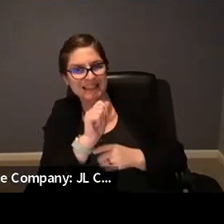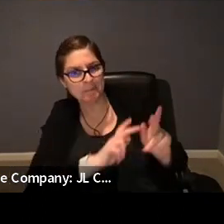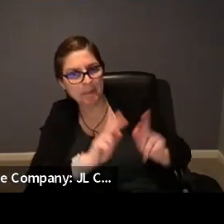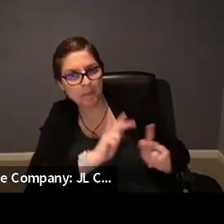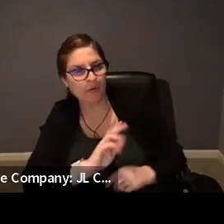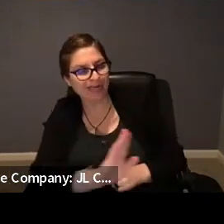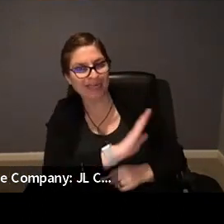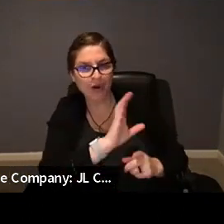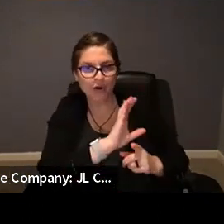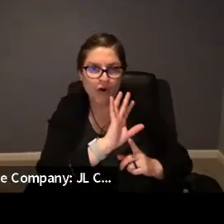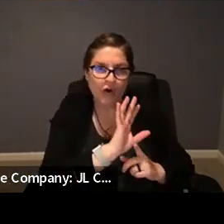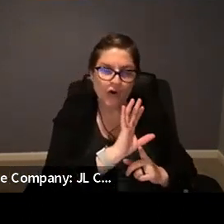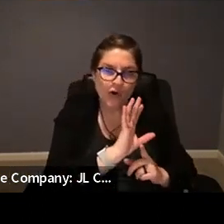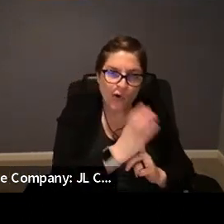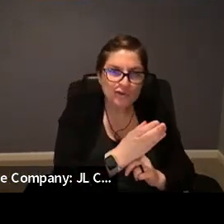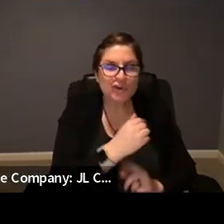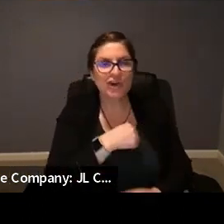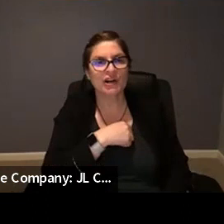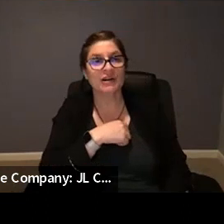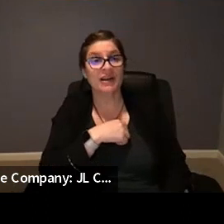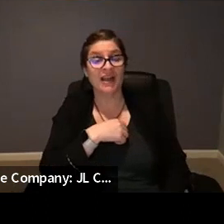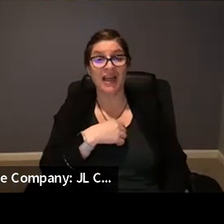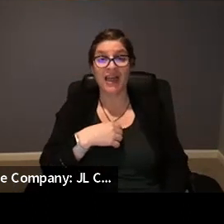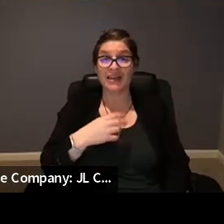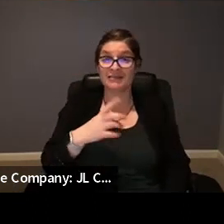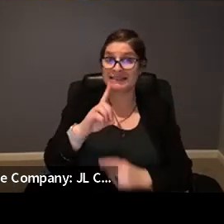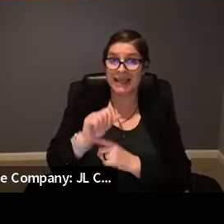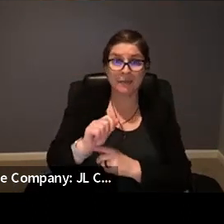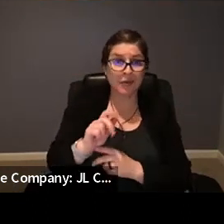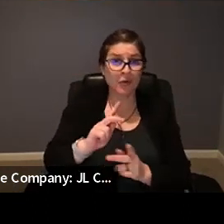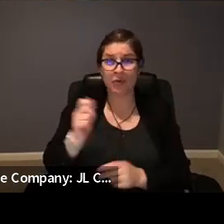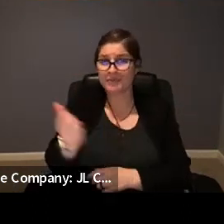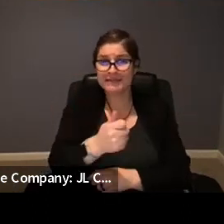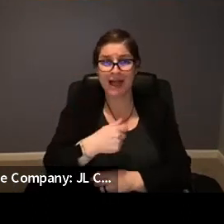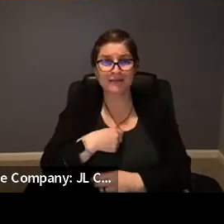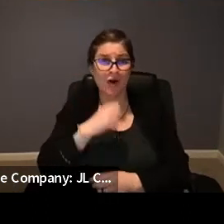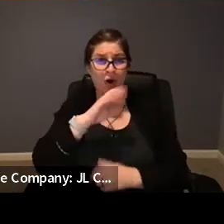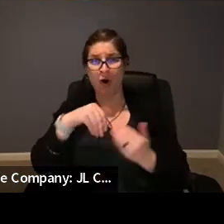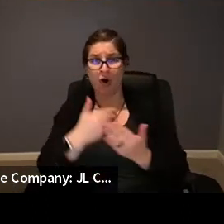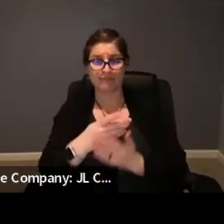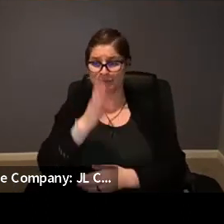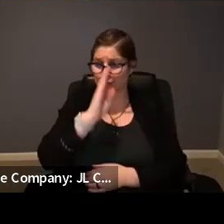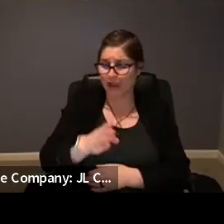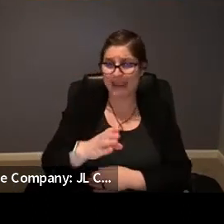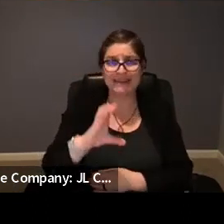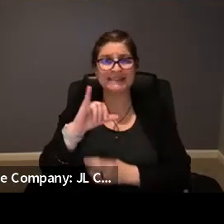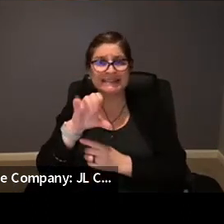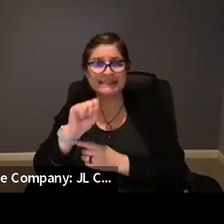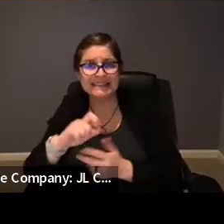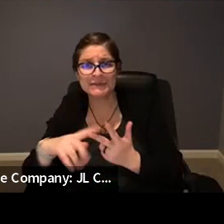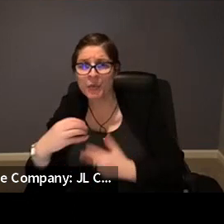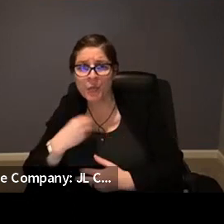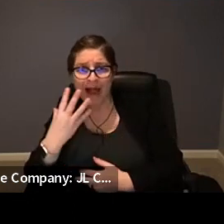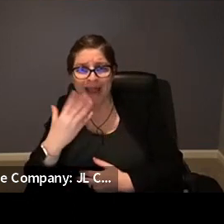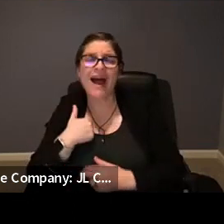people's cultures and disabled people who are not all straight, cis, and white. I really hope you